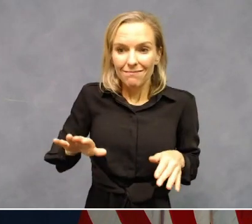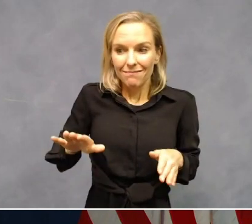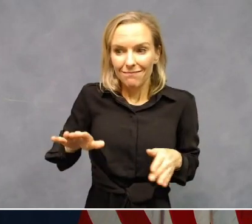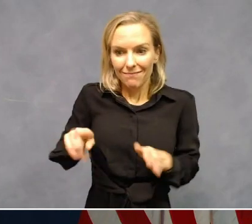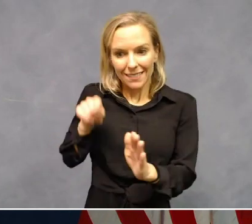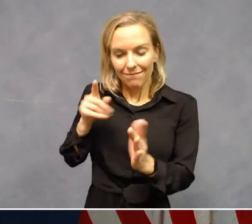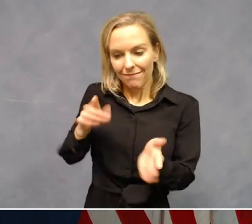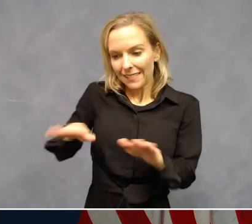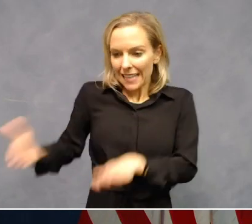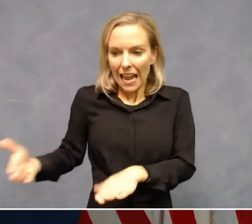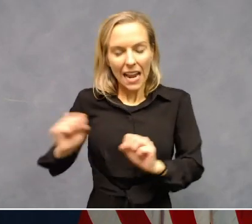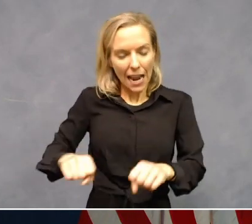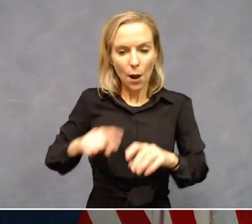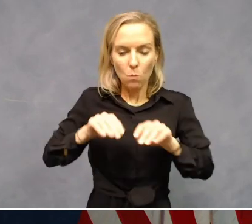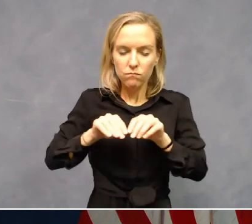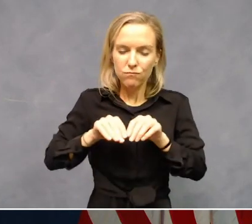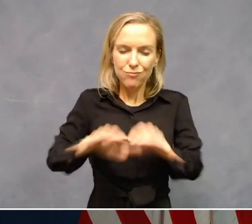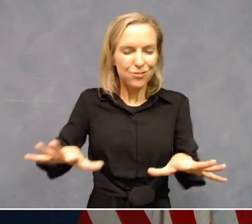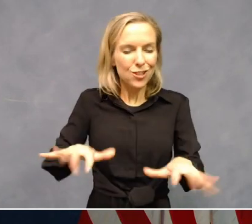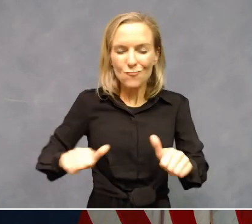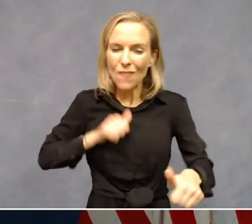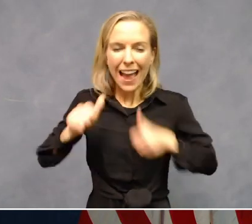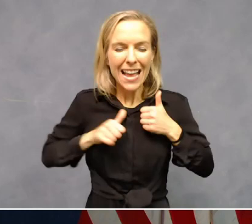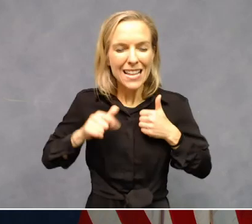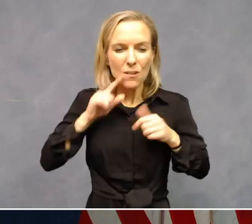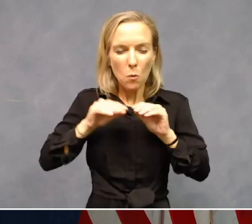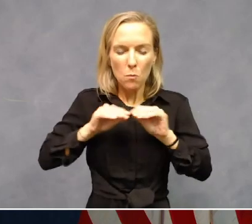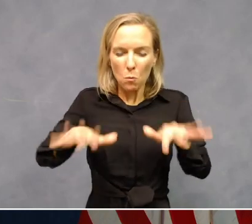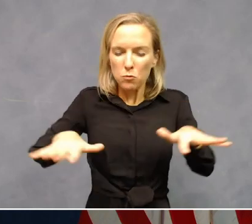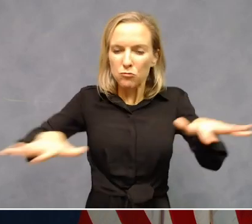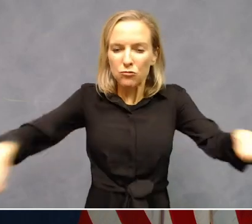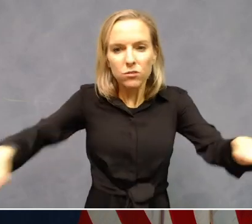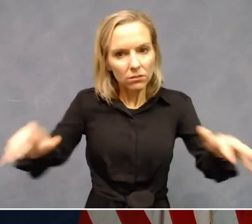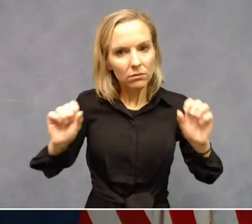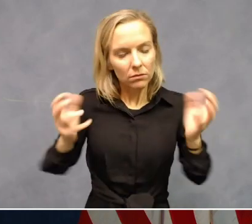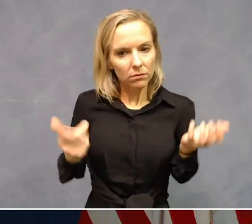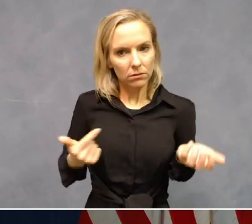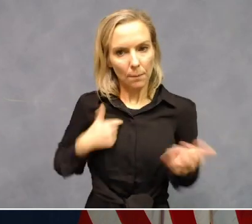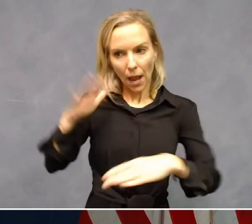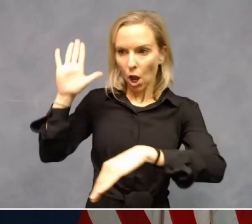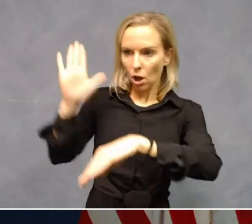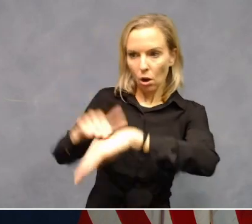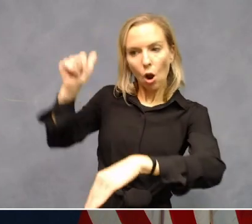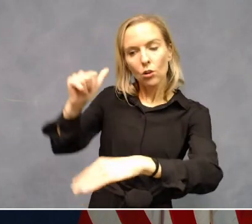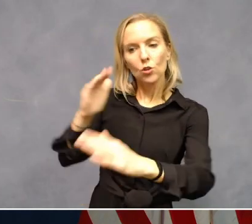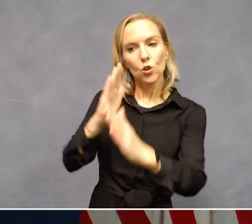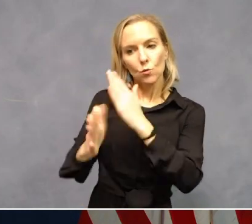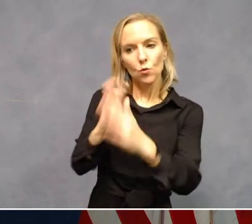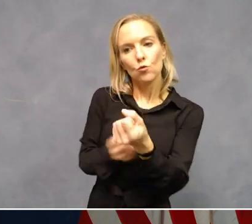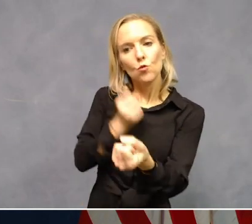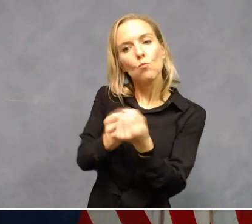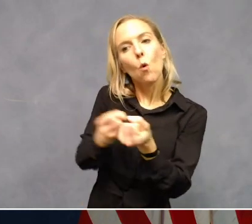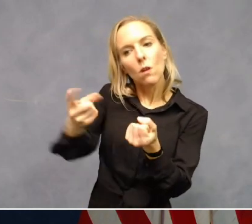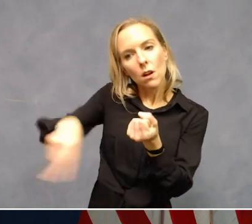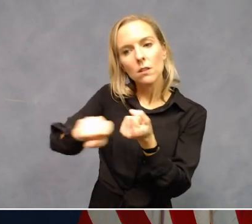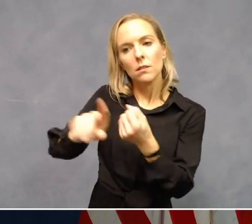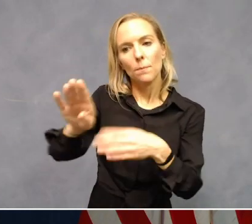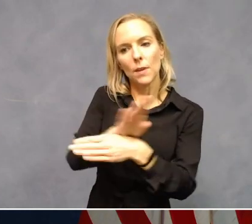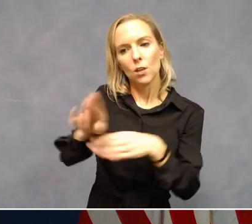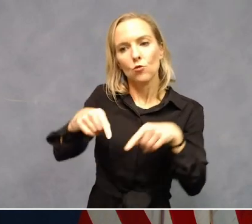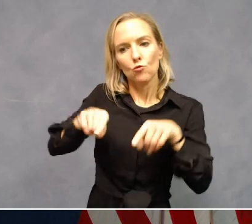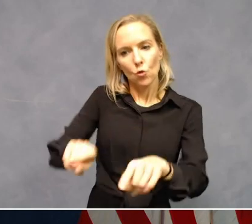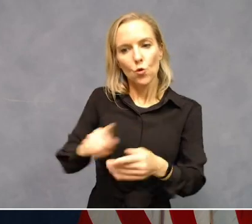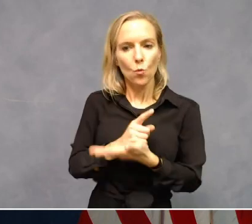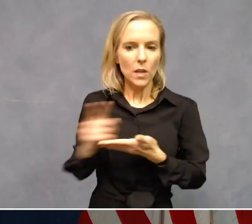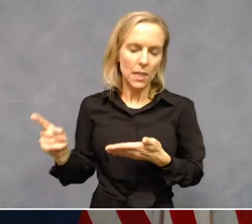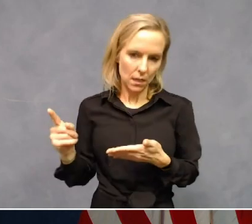aggressively. My hope, and certainly my call, is for communities to support these businesses during that week.